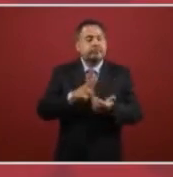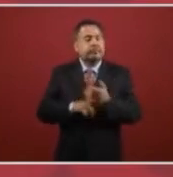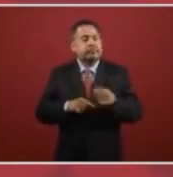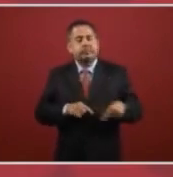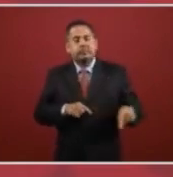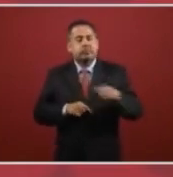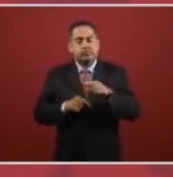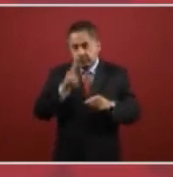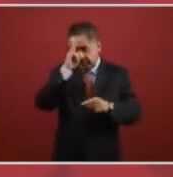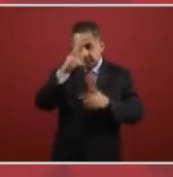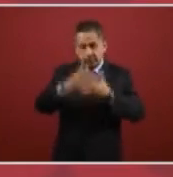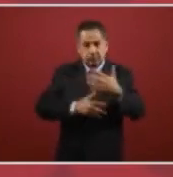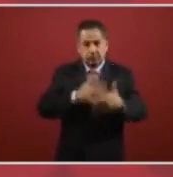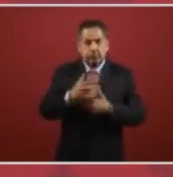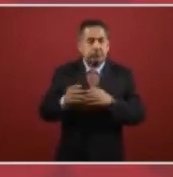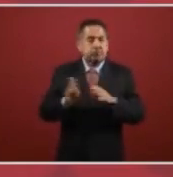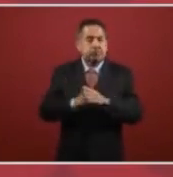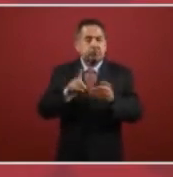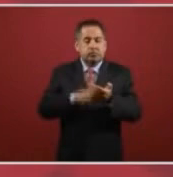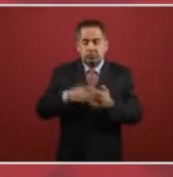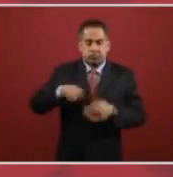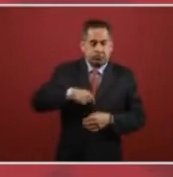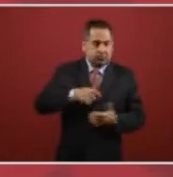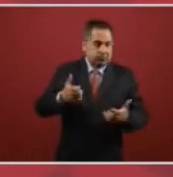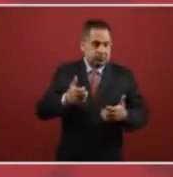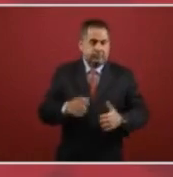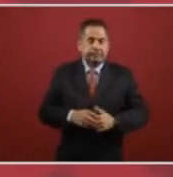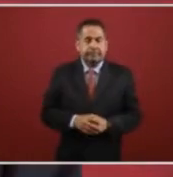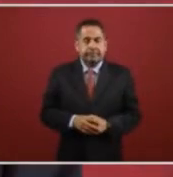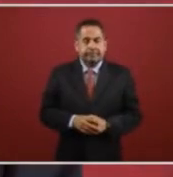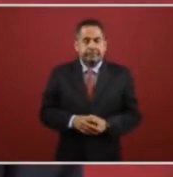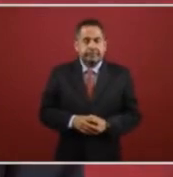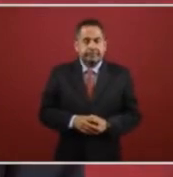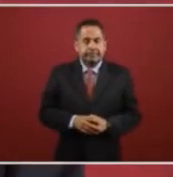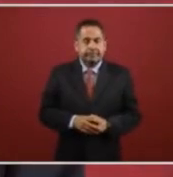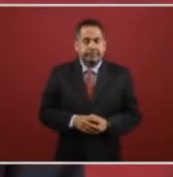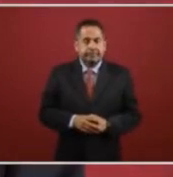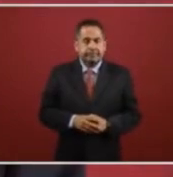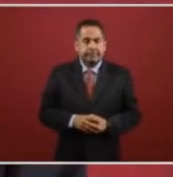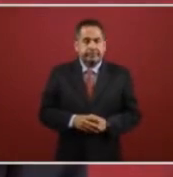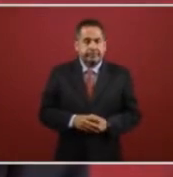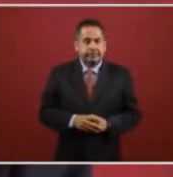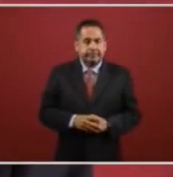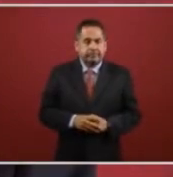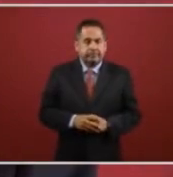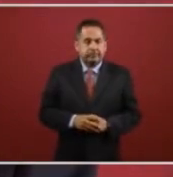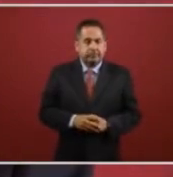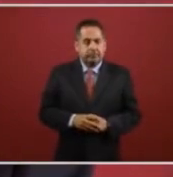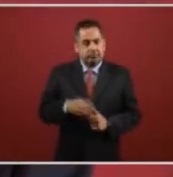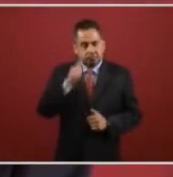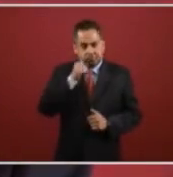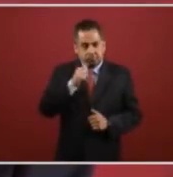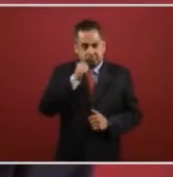to the causes that cause violence, and we are doing that.